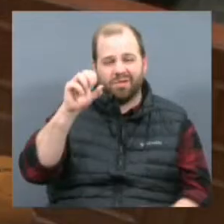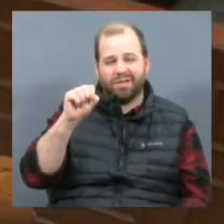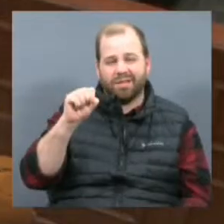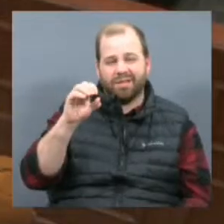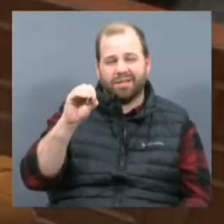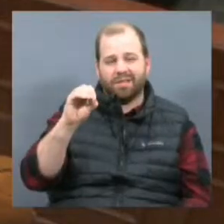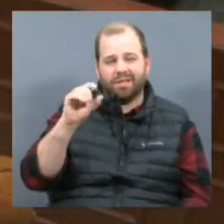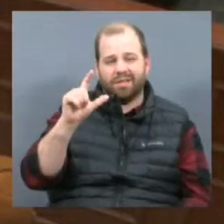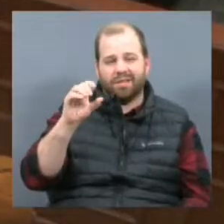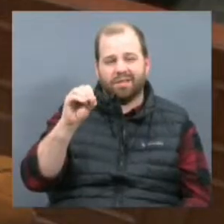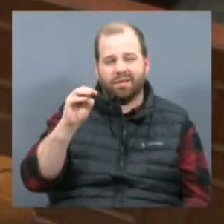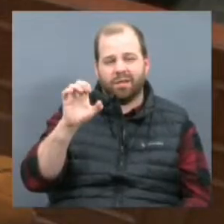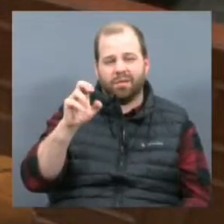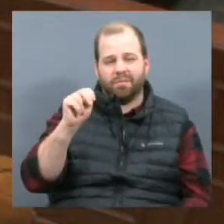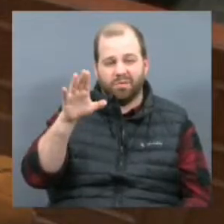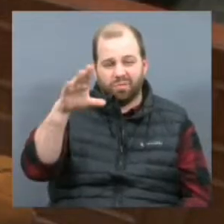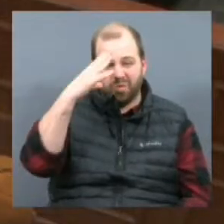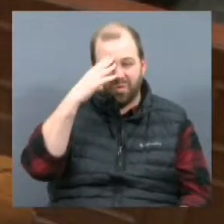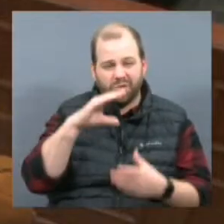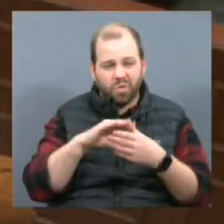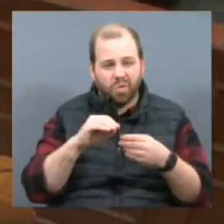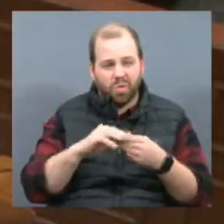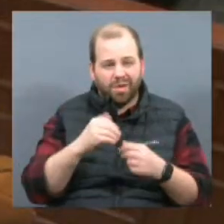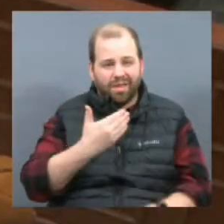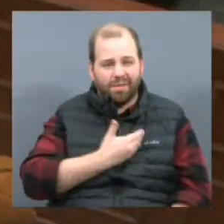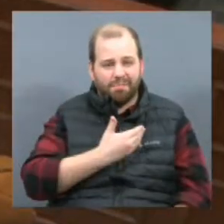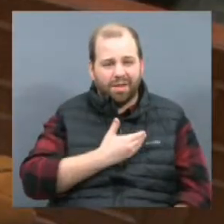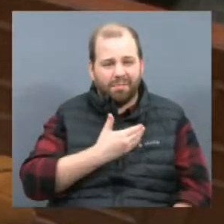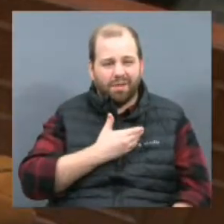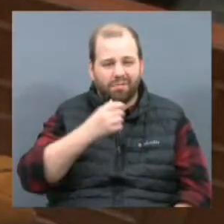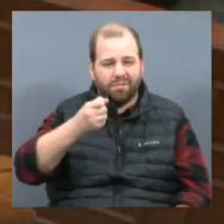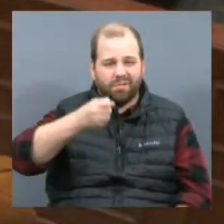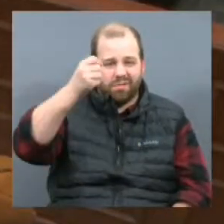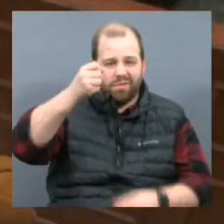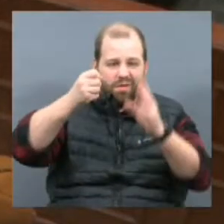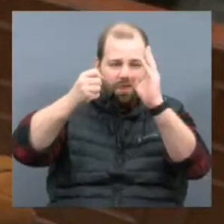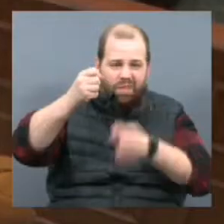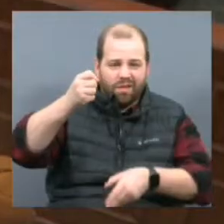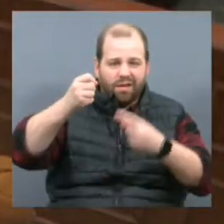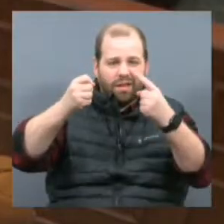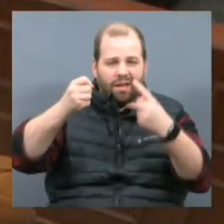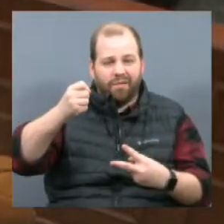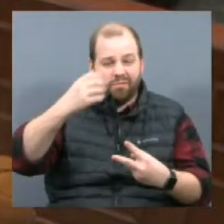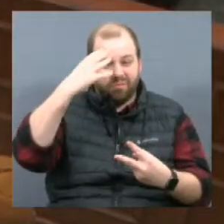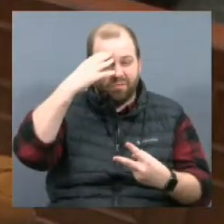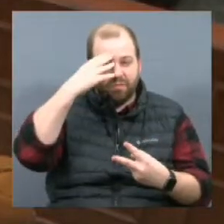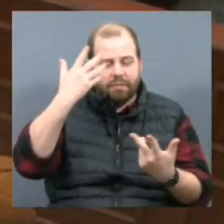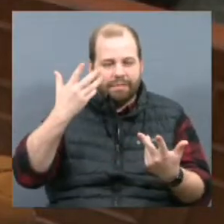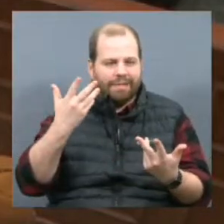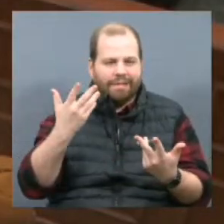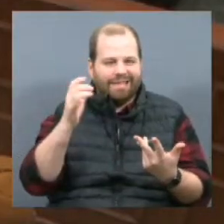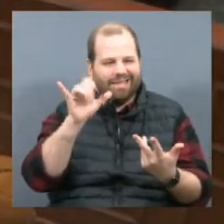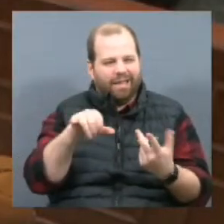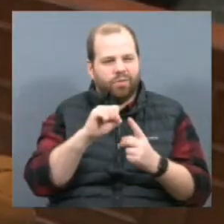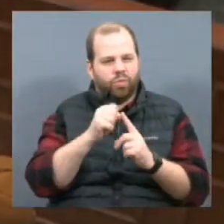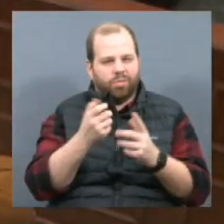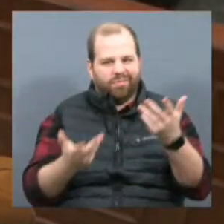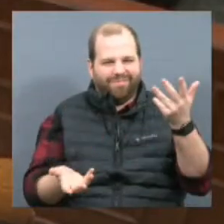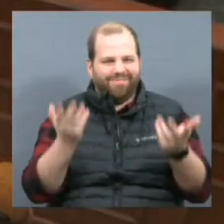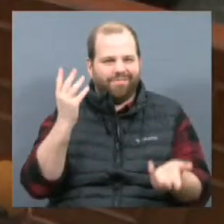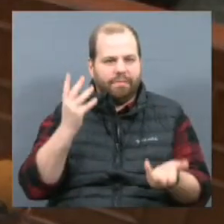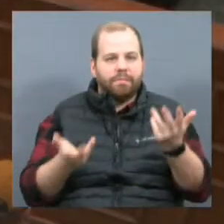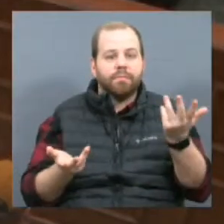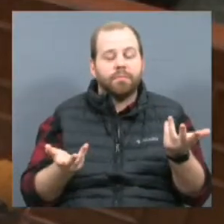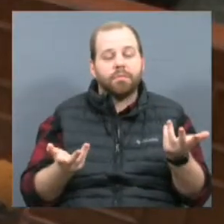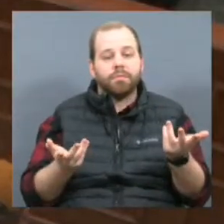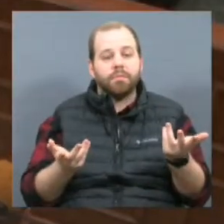Yeah. All that goes to say is, it just, to me, seems that the thought